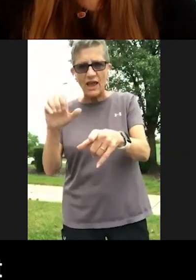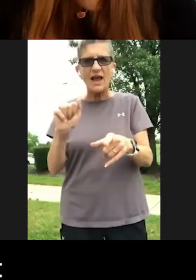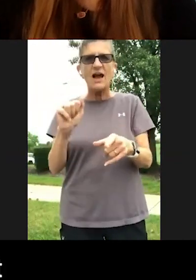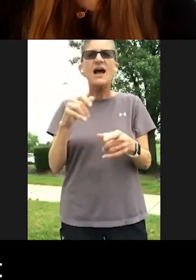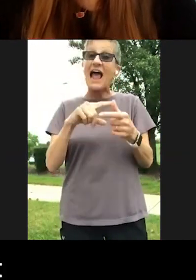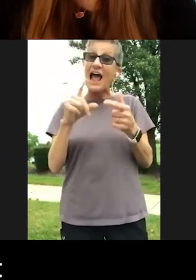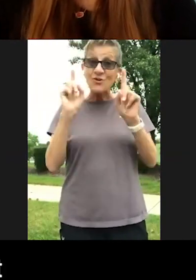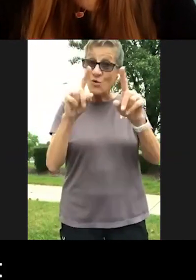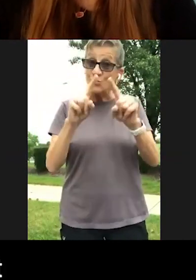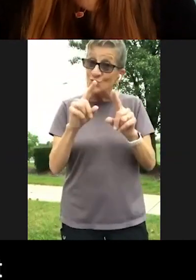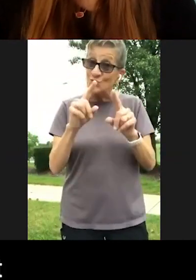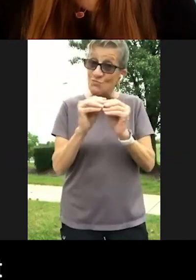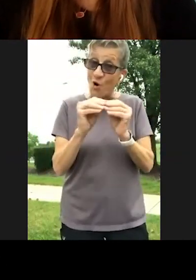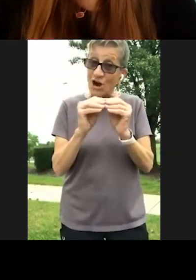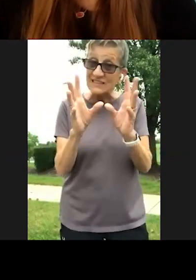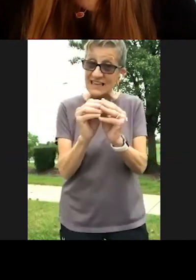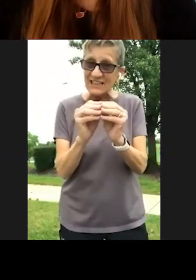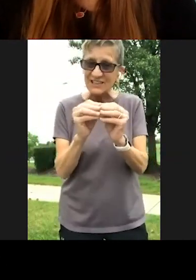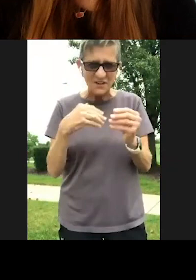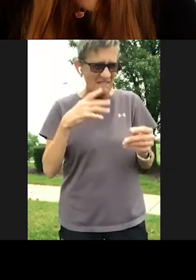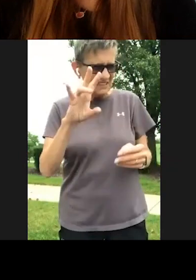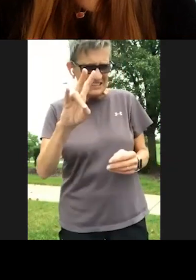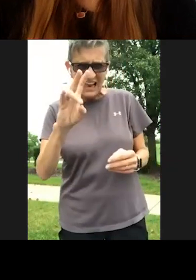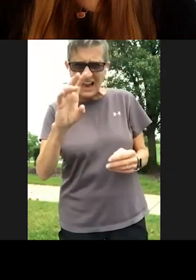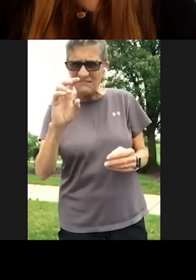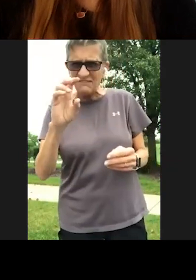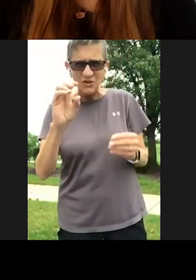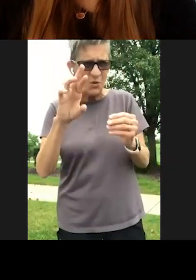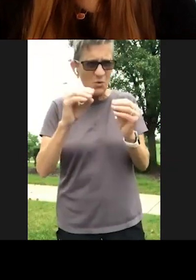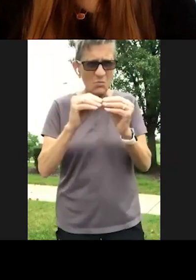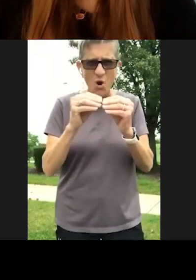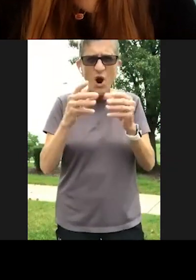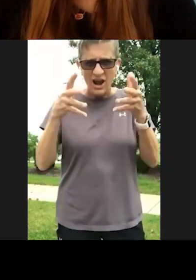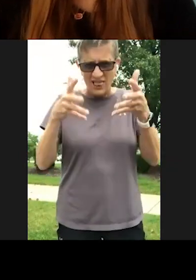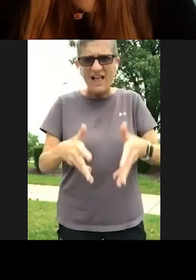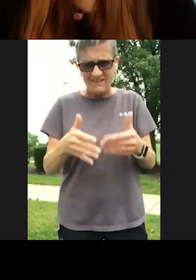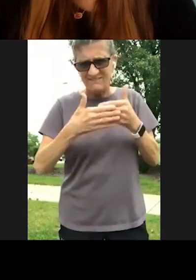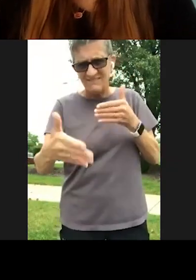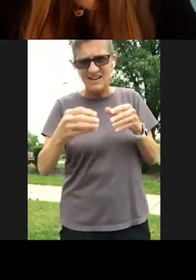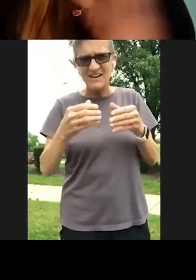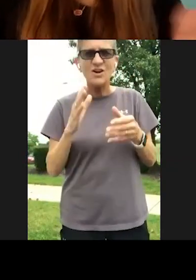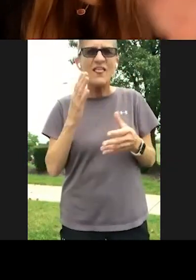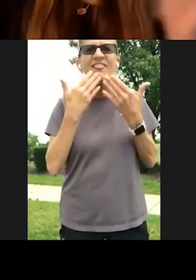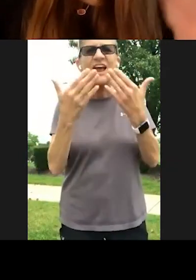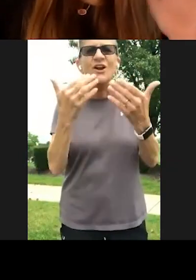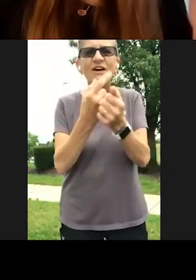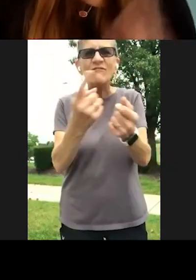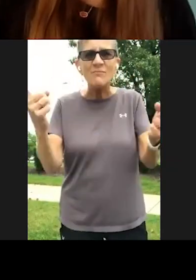sessions because there are at least another 7 or so that are happening in the future. Thank you, everybody.